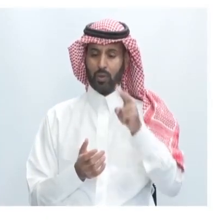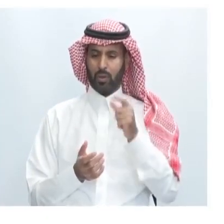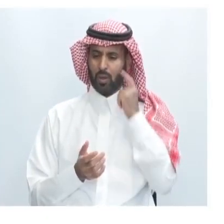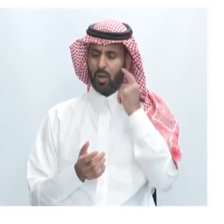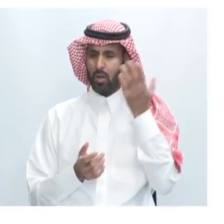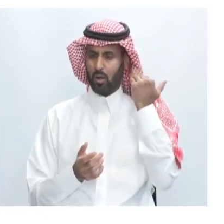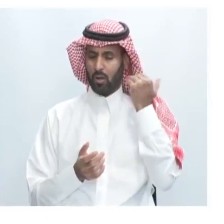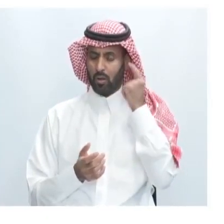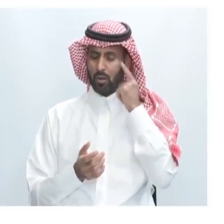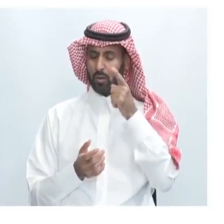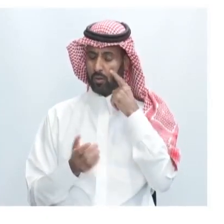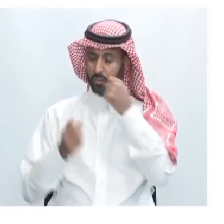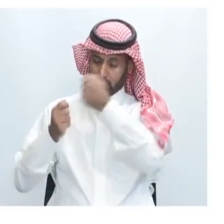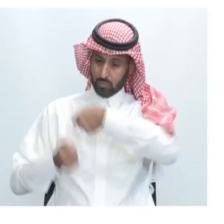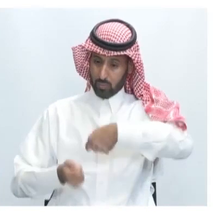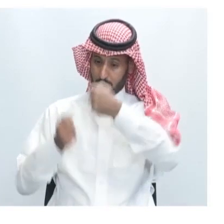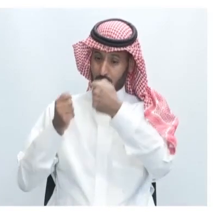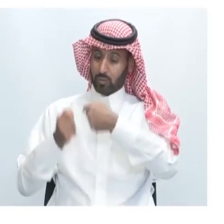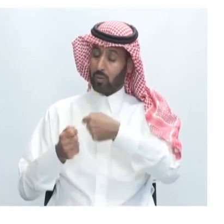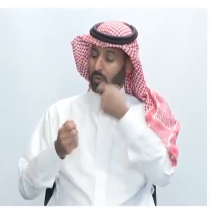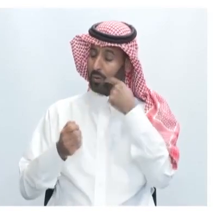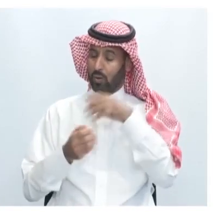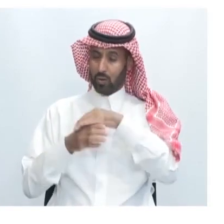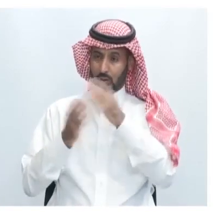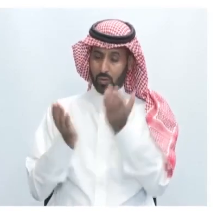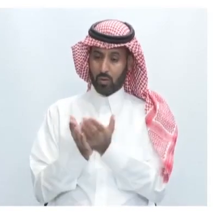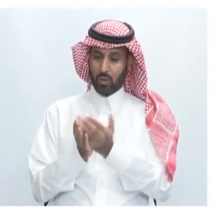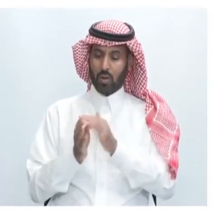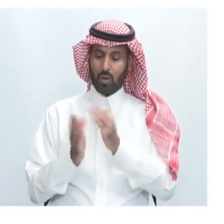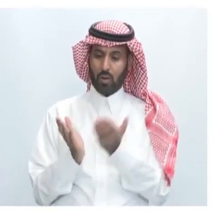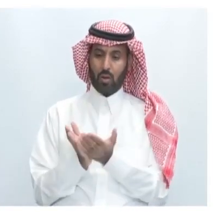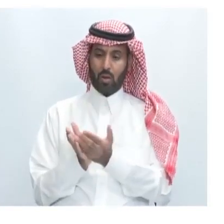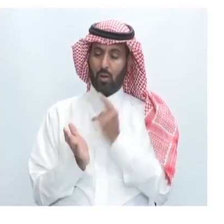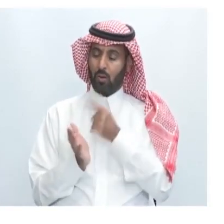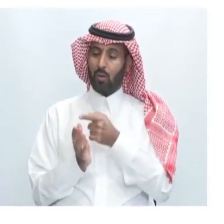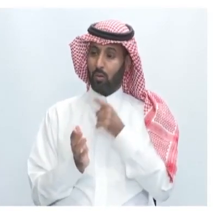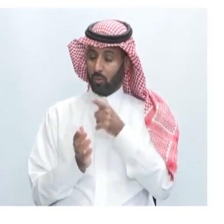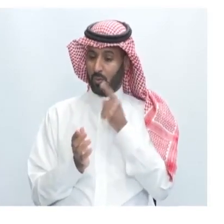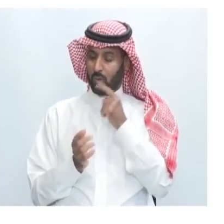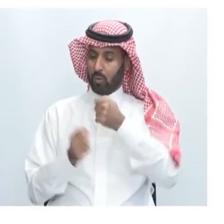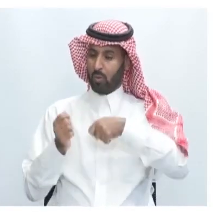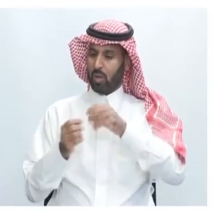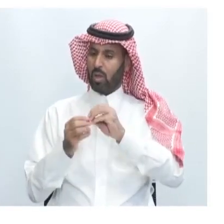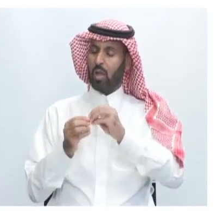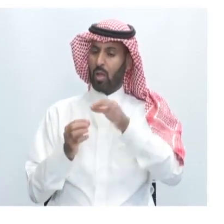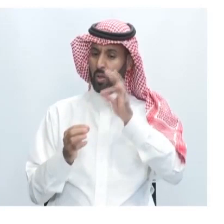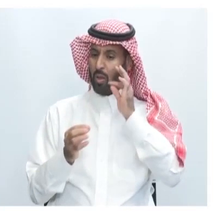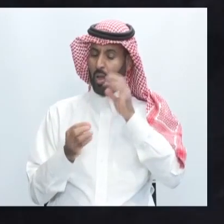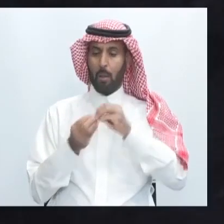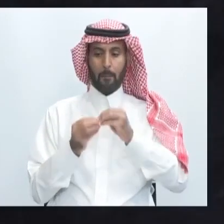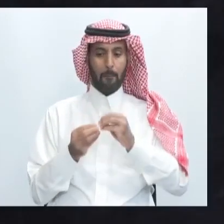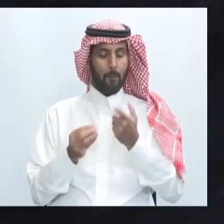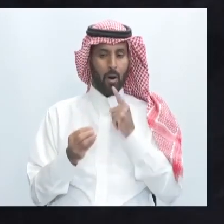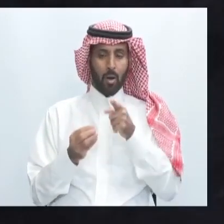you ever painted a room? If so, what color did you choose and why? Have you ever